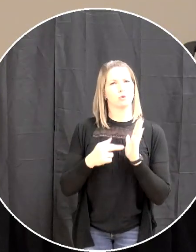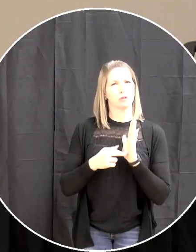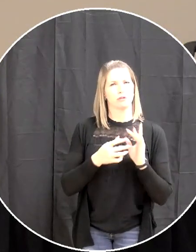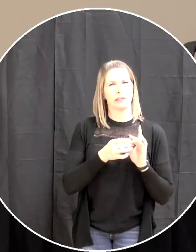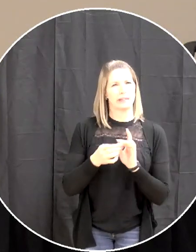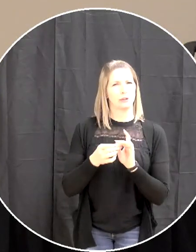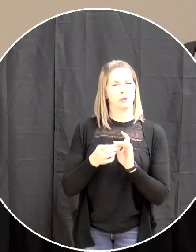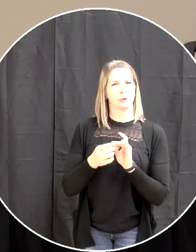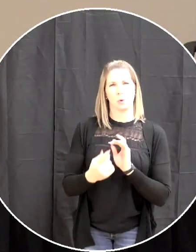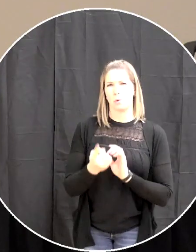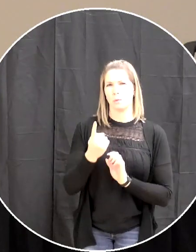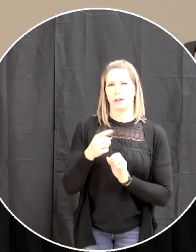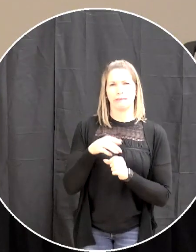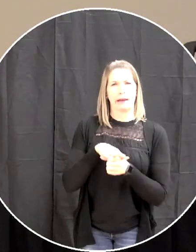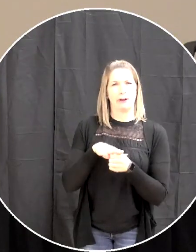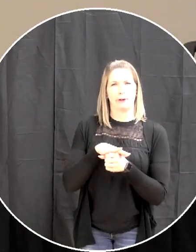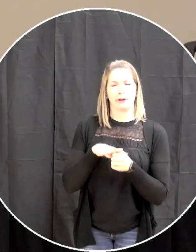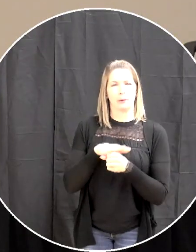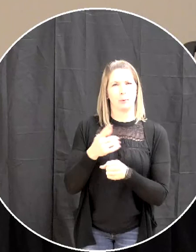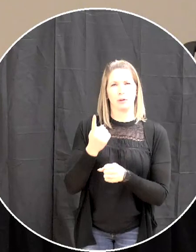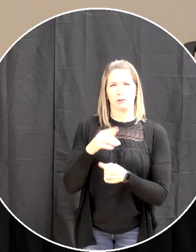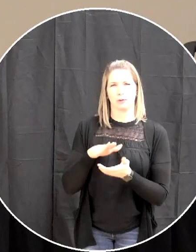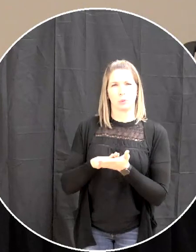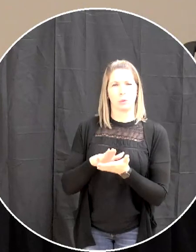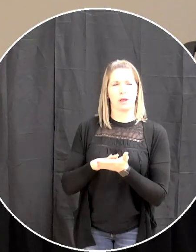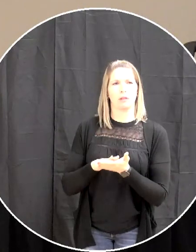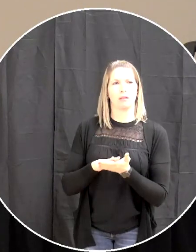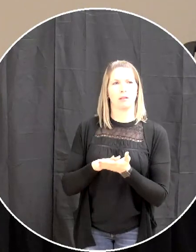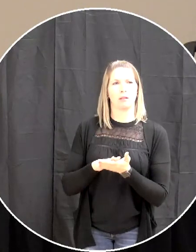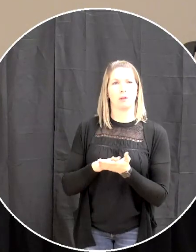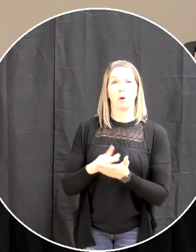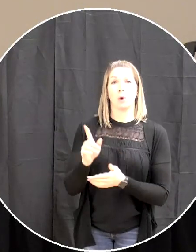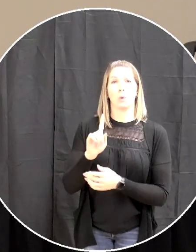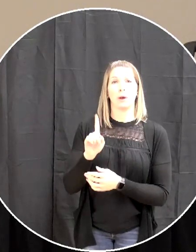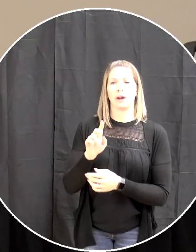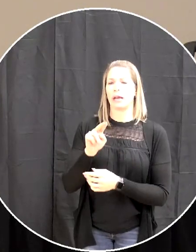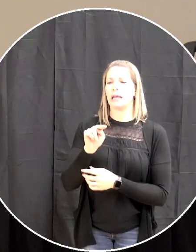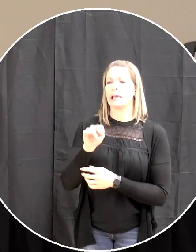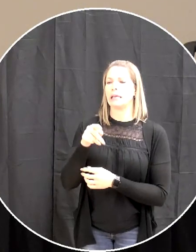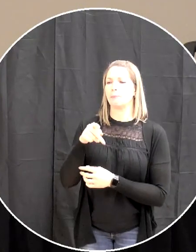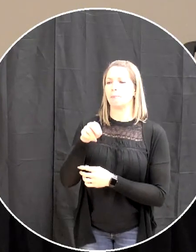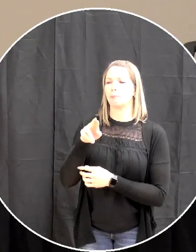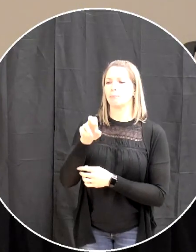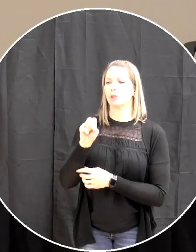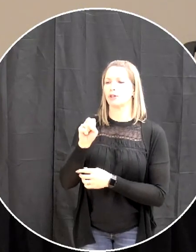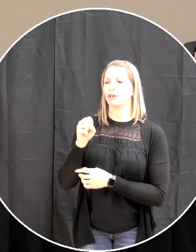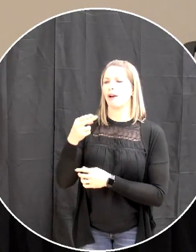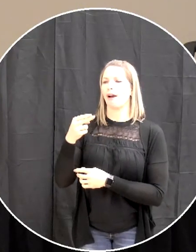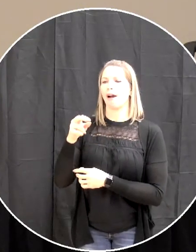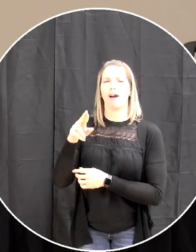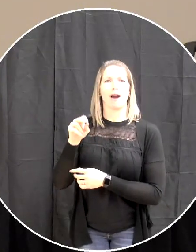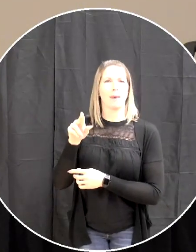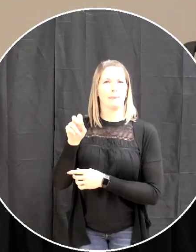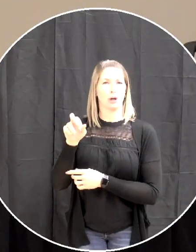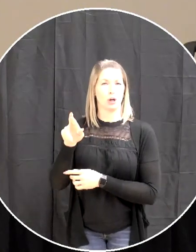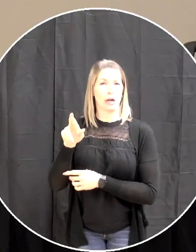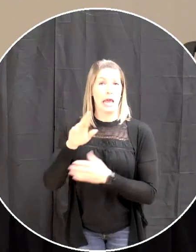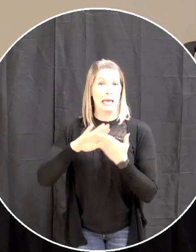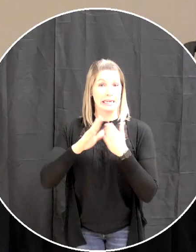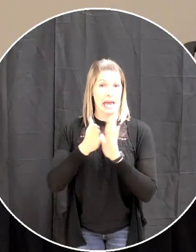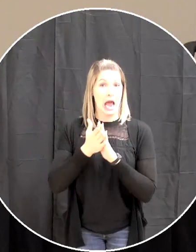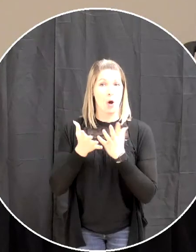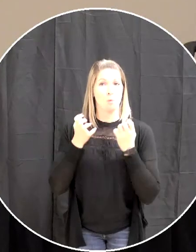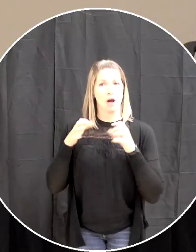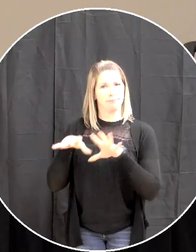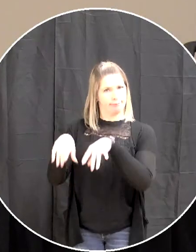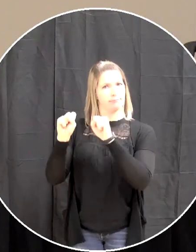schools. This is the school in Nippers Harbour. The town wants to actually take over the school, so we've got just